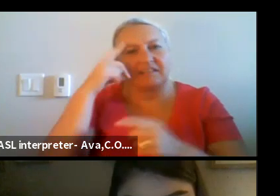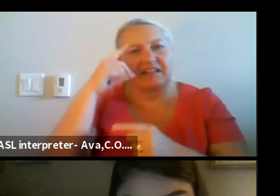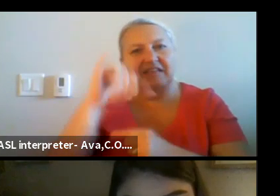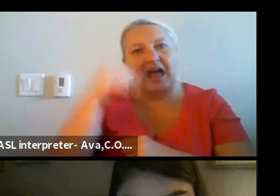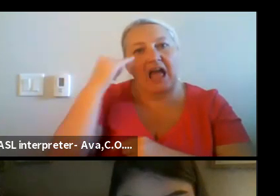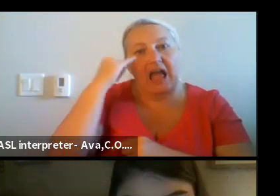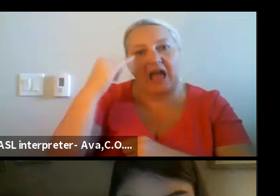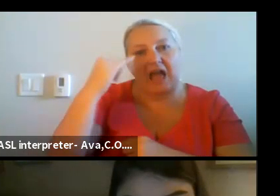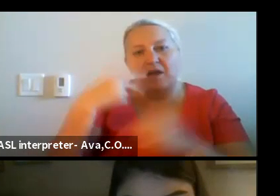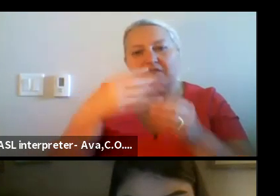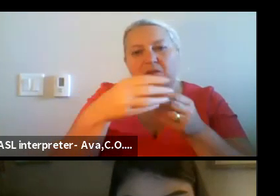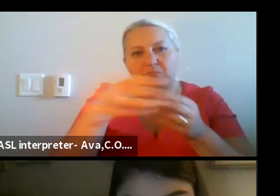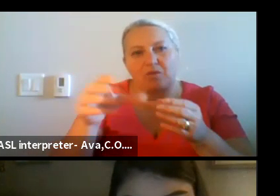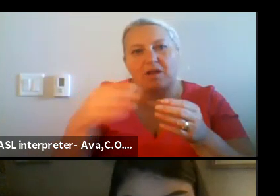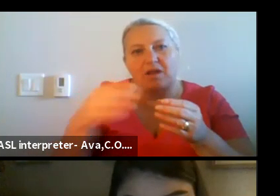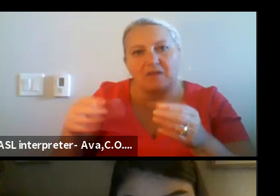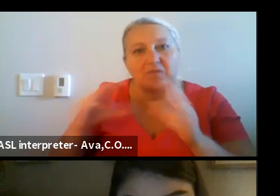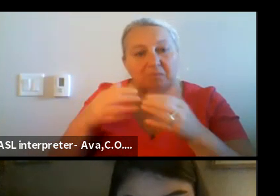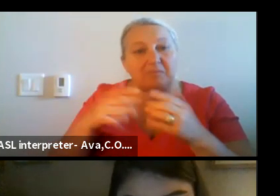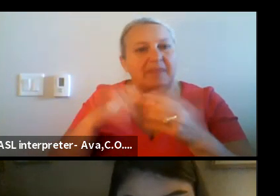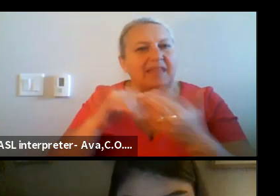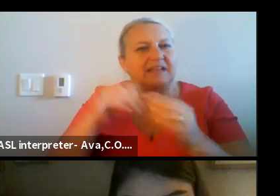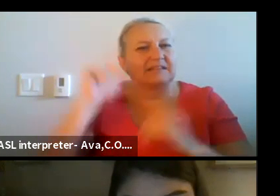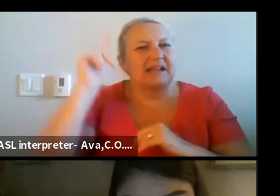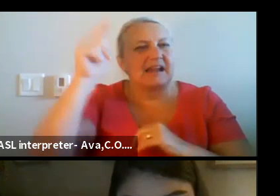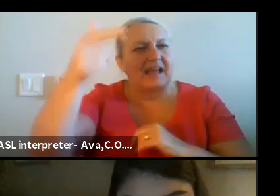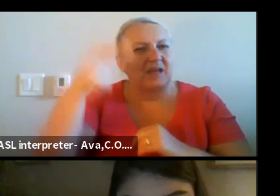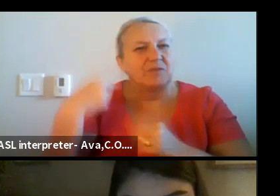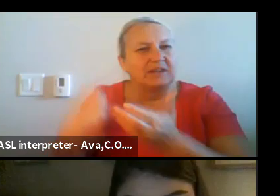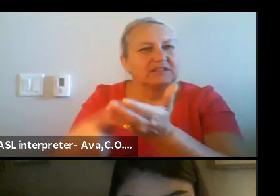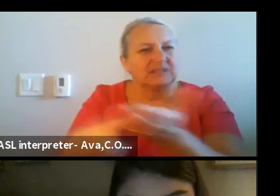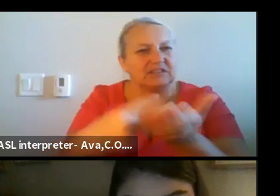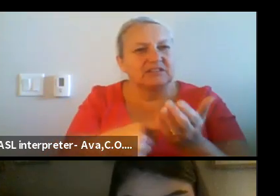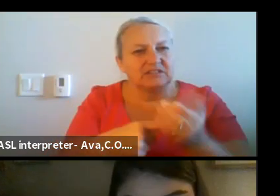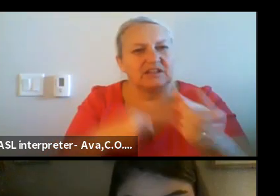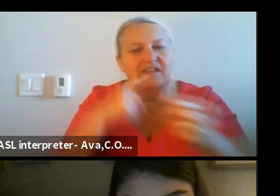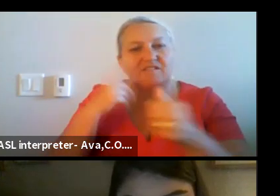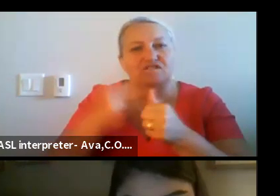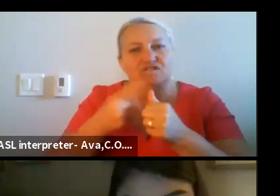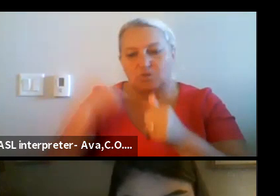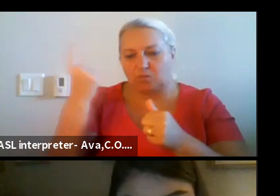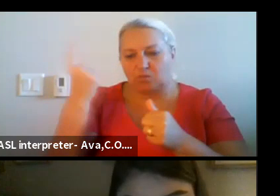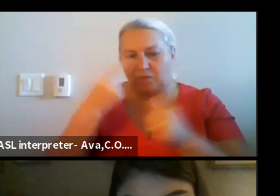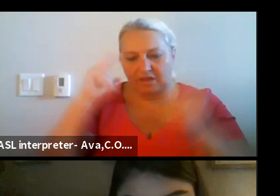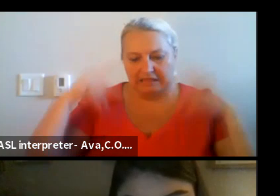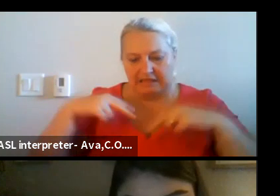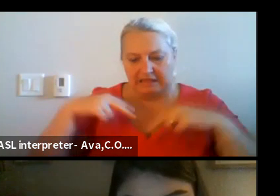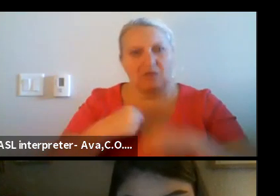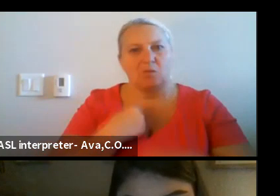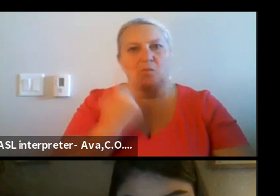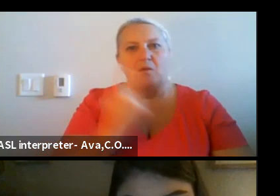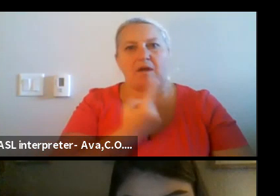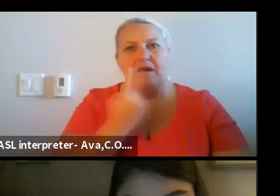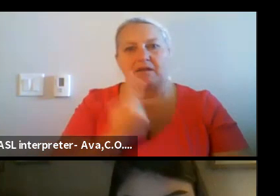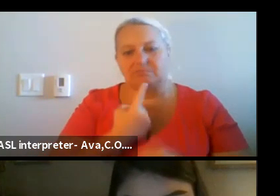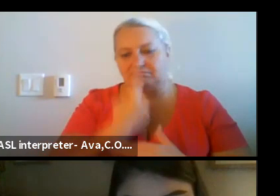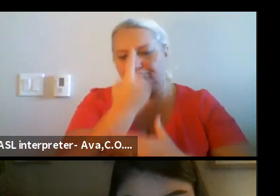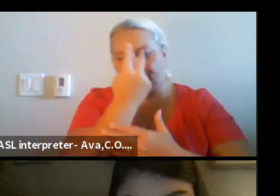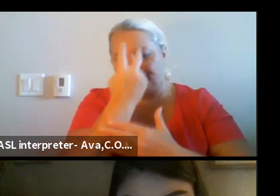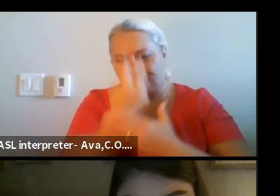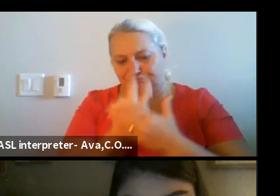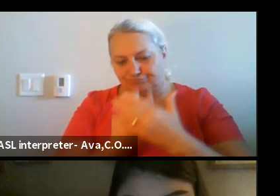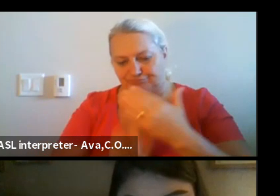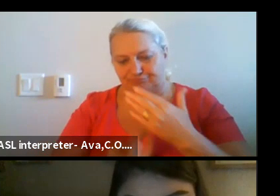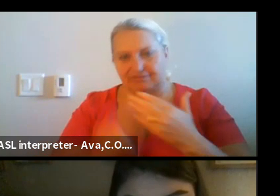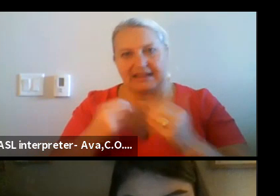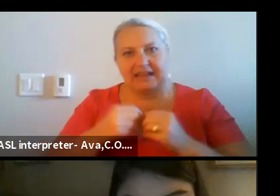but it would be a later stage where, you know, we start, I think, in our aloneness, in the isolation, dive deep for yourself. Then we can